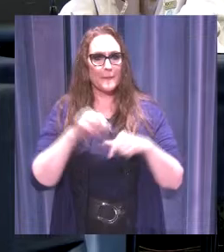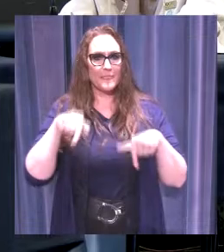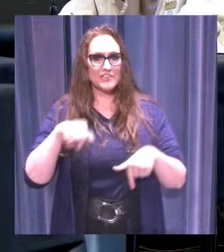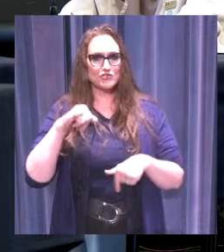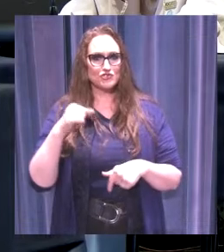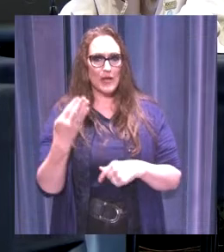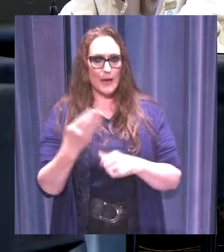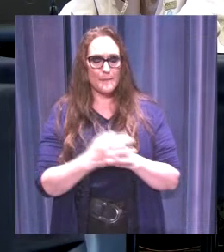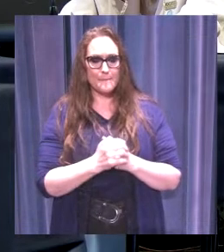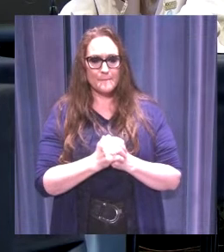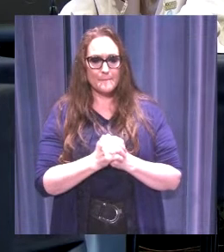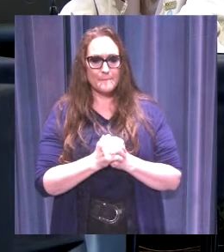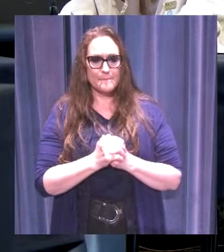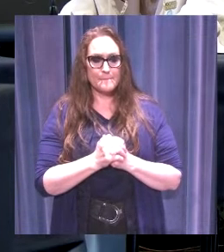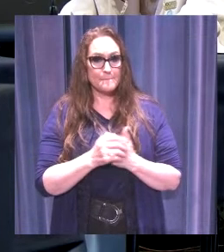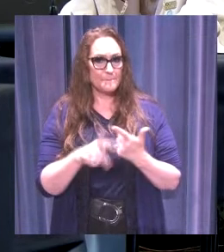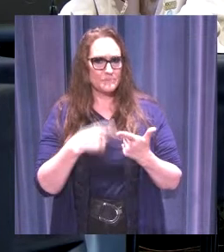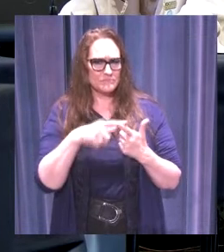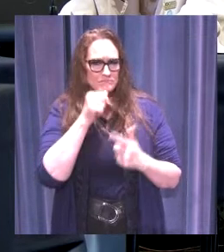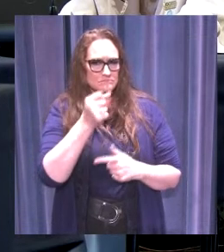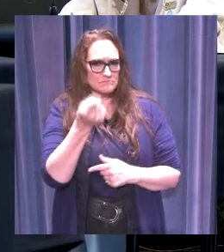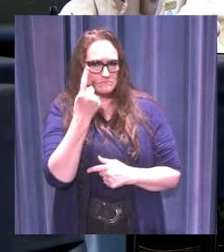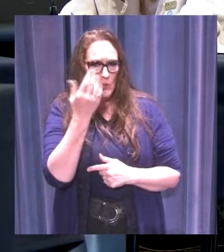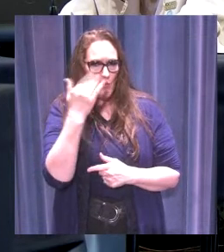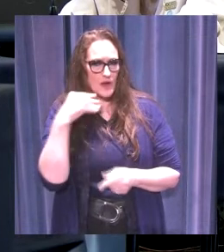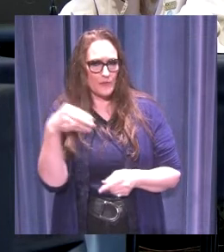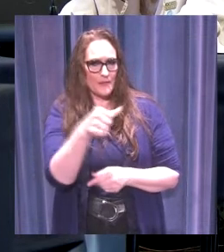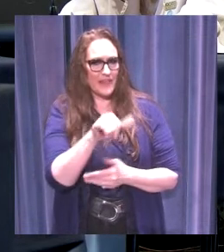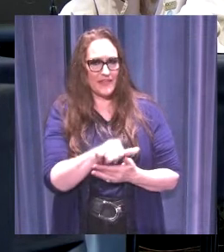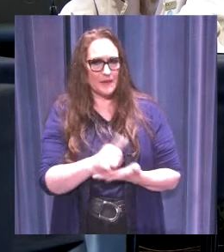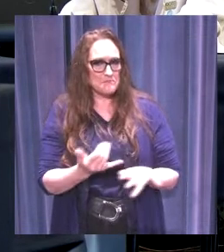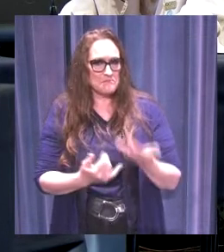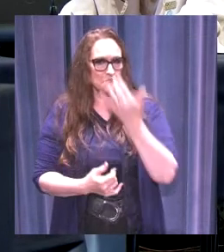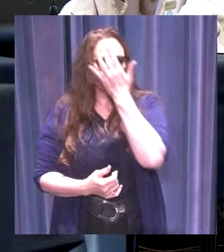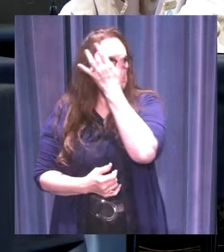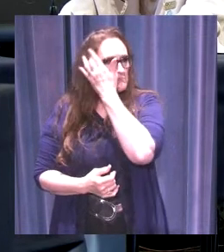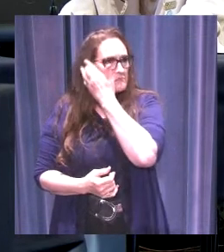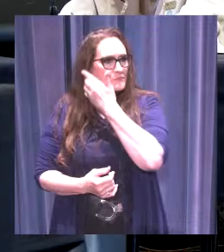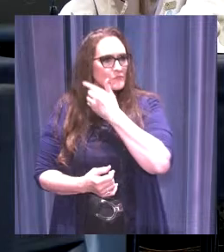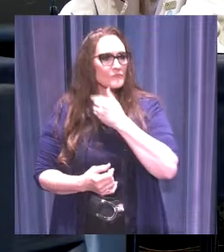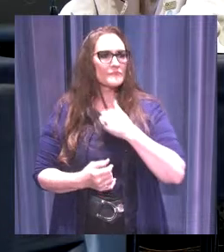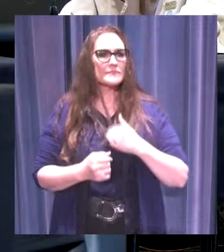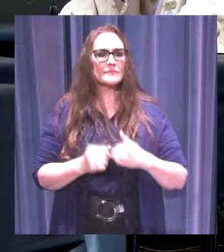job, then I don't understand why we're paying that.